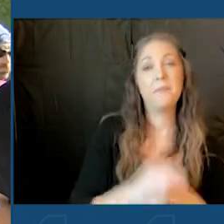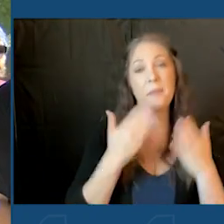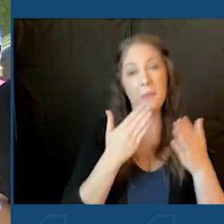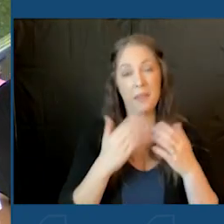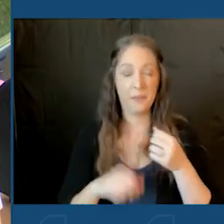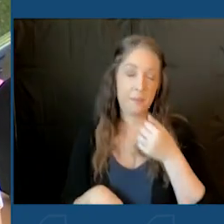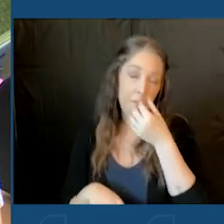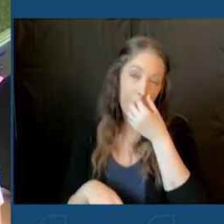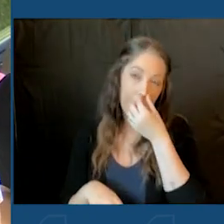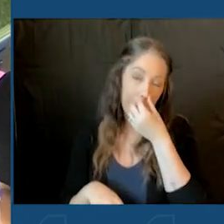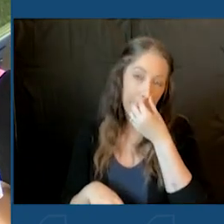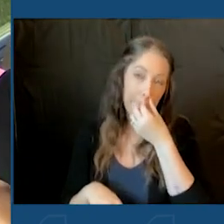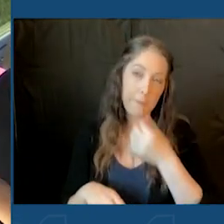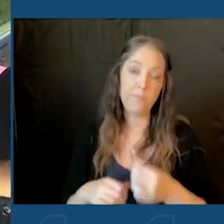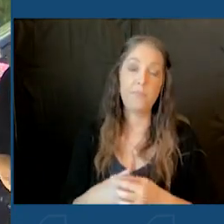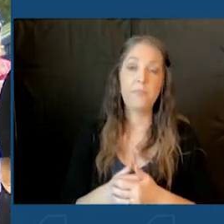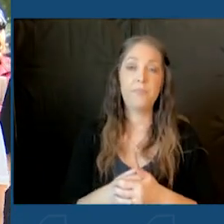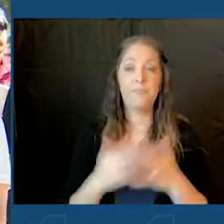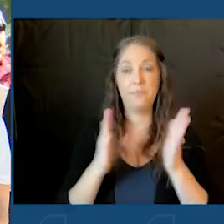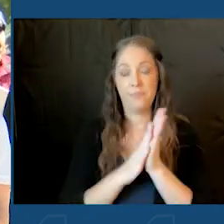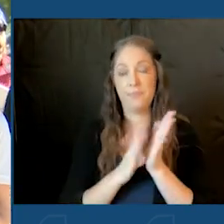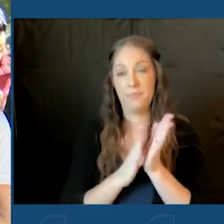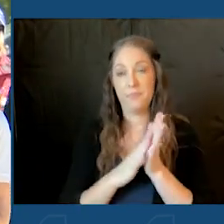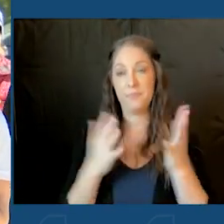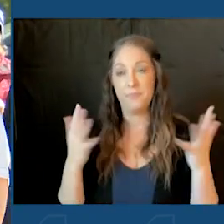you. Thank you, sir.